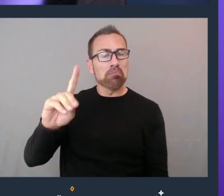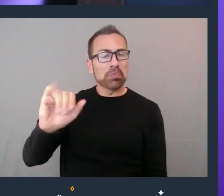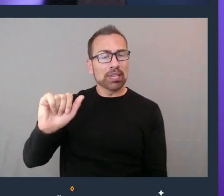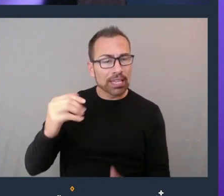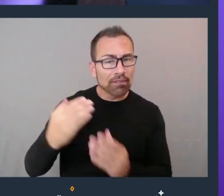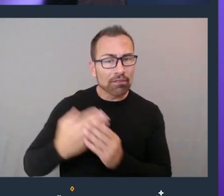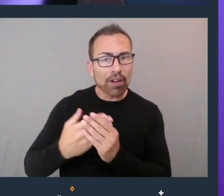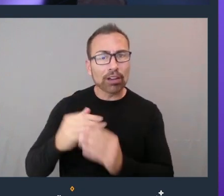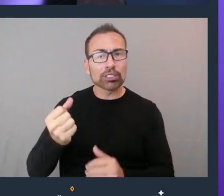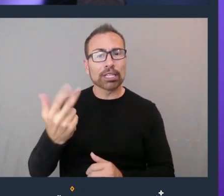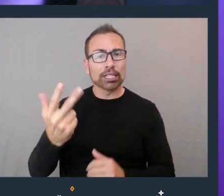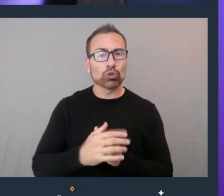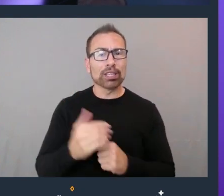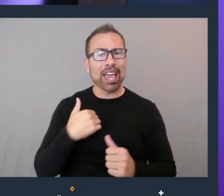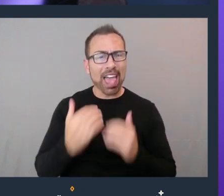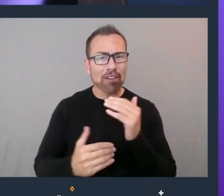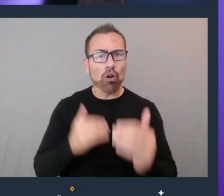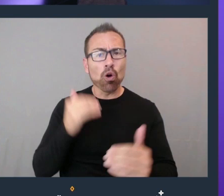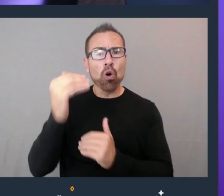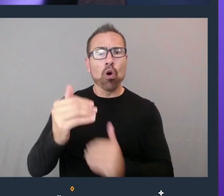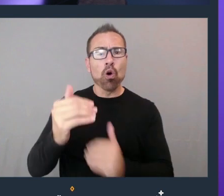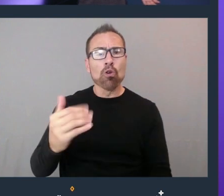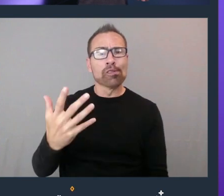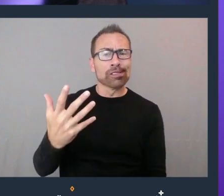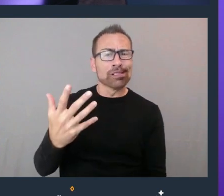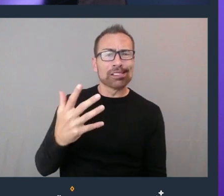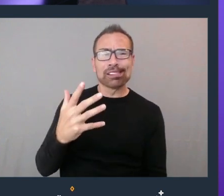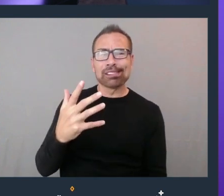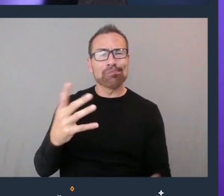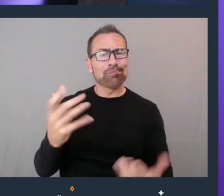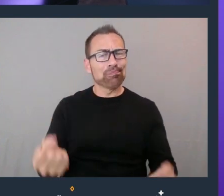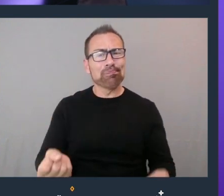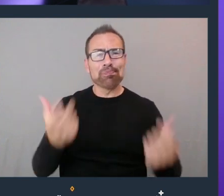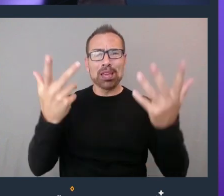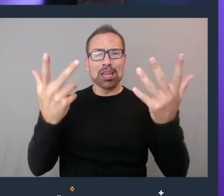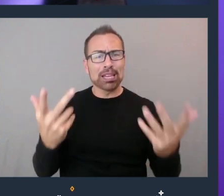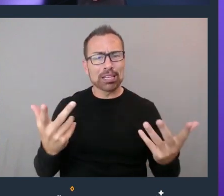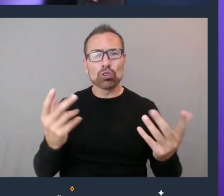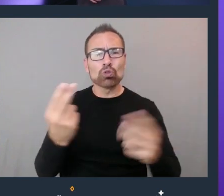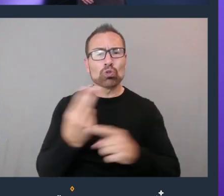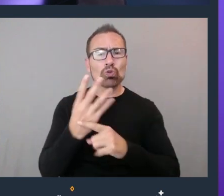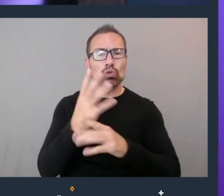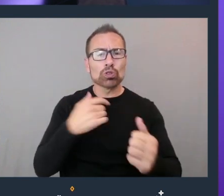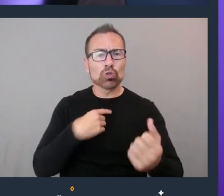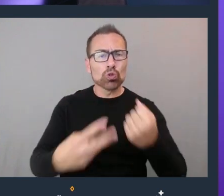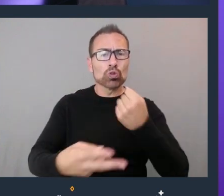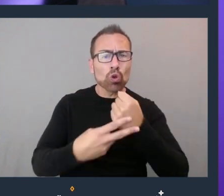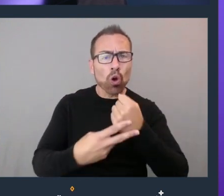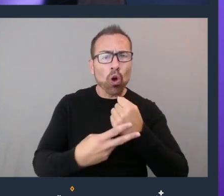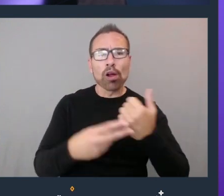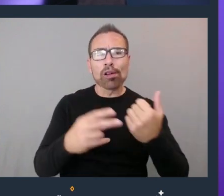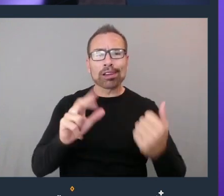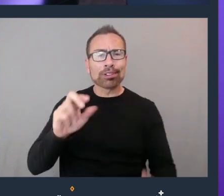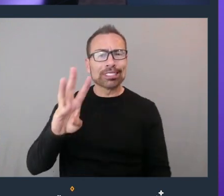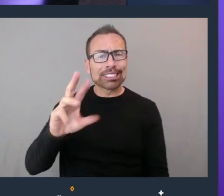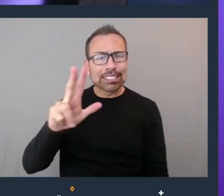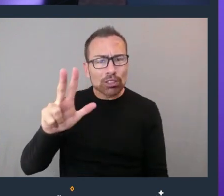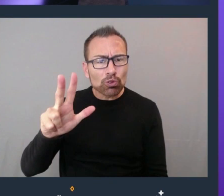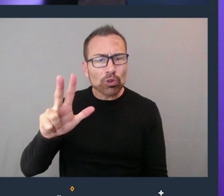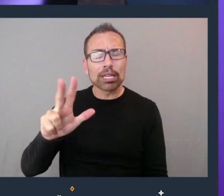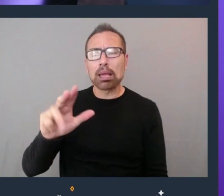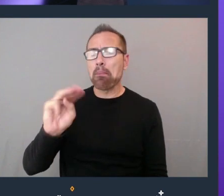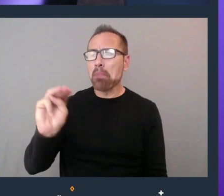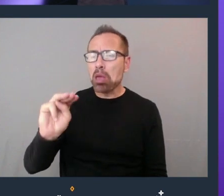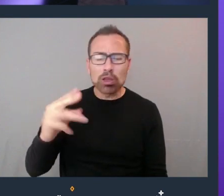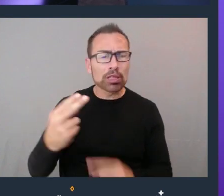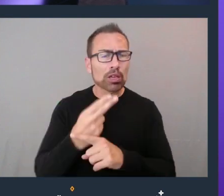users that share and save photos and videos, and of course, their user base just continues to increase. And over the past years, Snap has really been unlocking